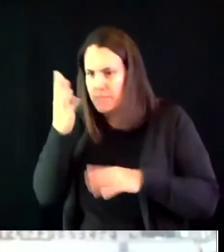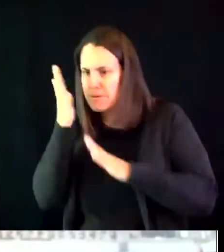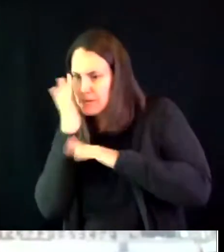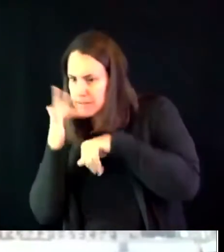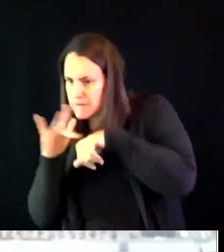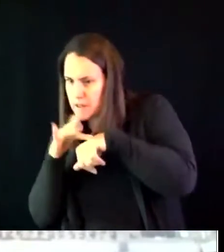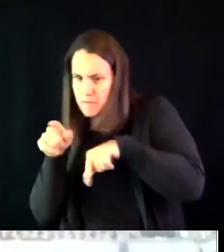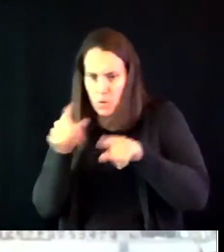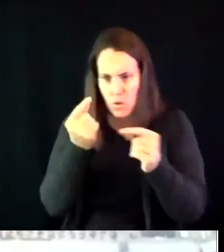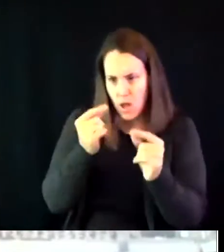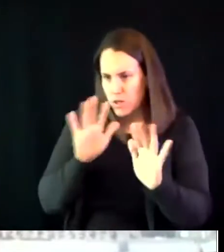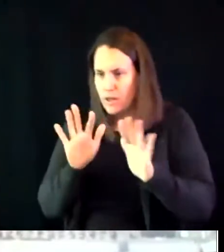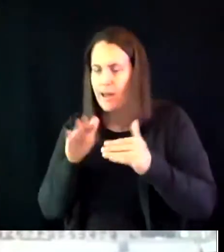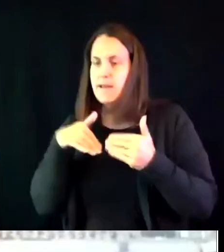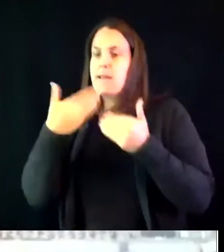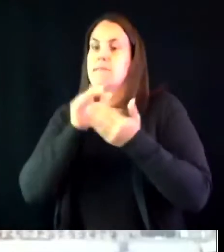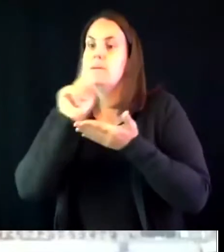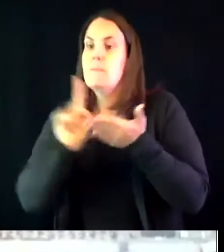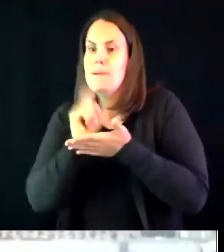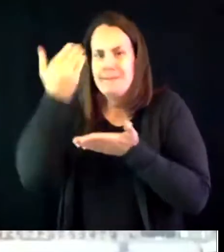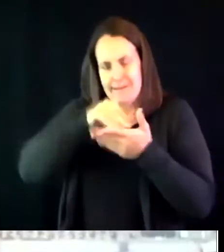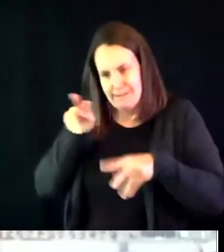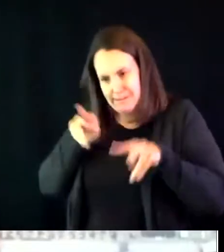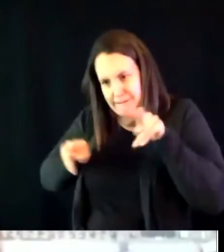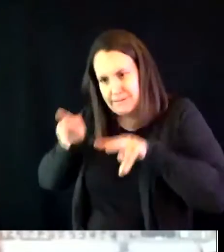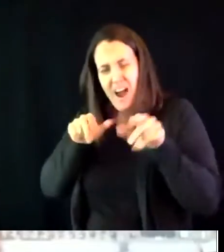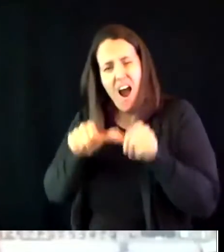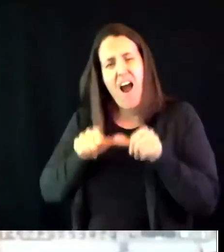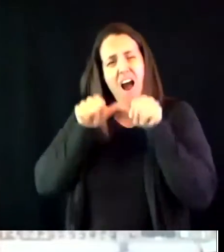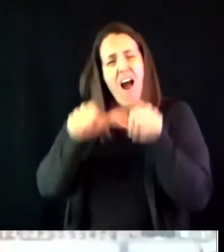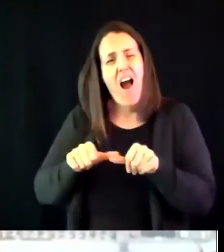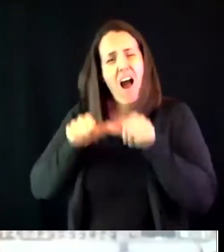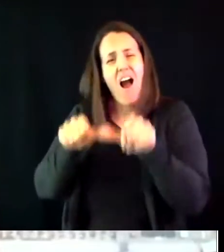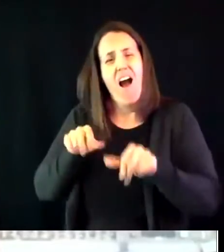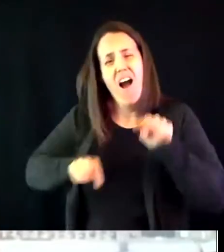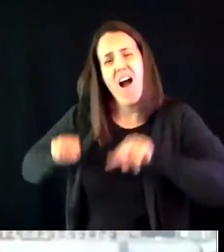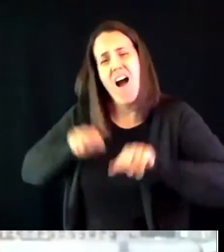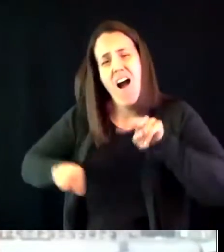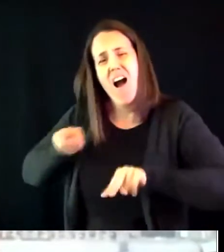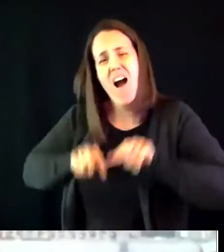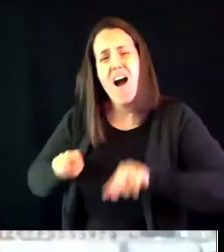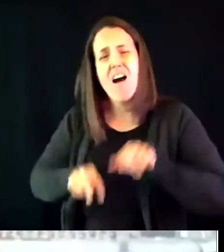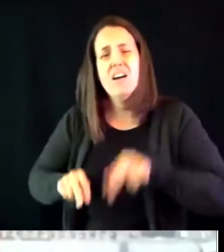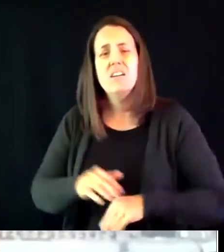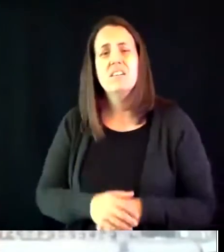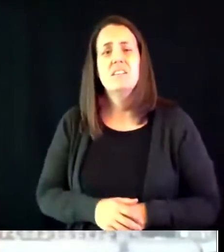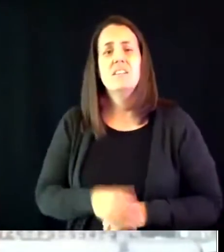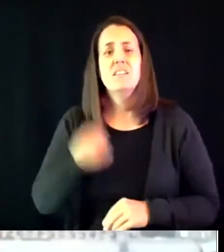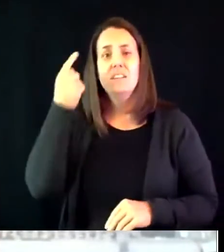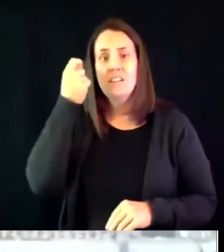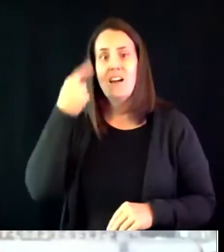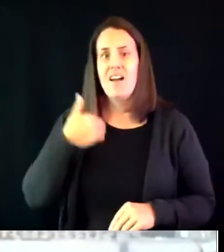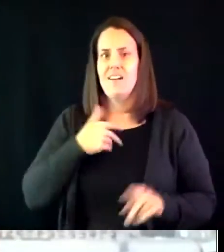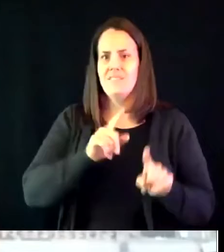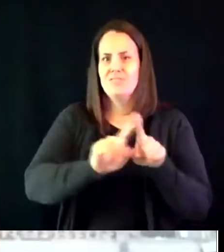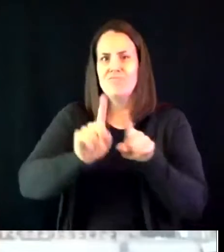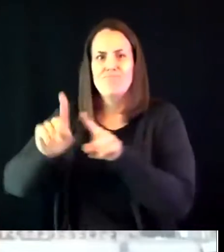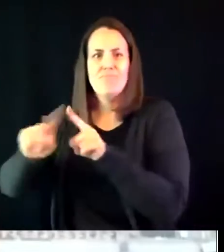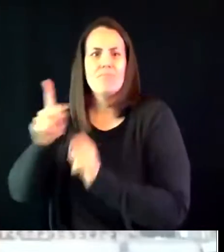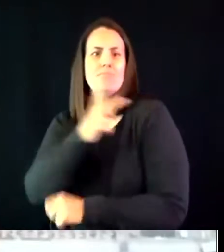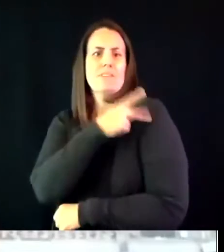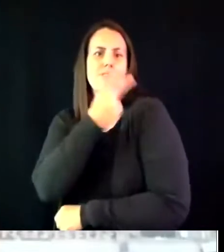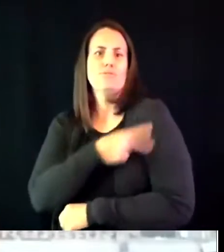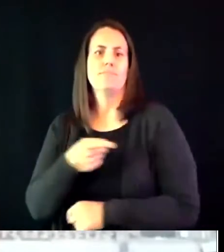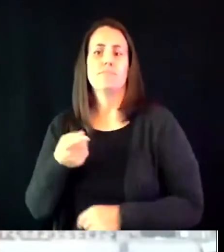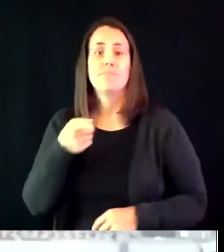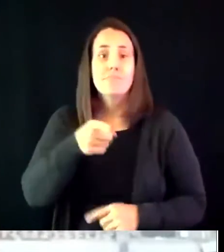for cardiac patients, oncology patients, those patients in the ICU, trauma patients, pulmonology. People are